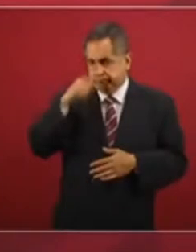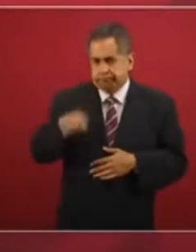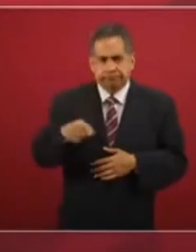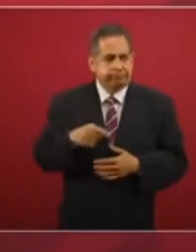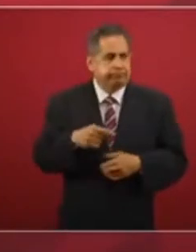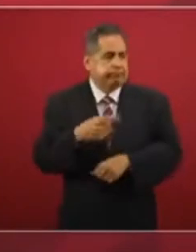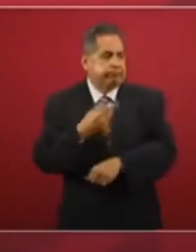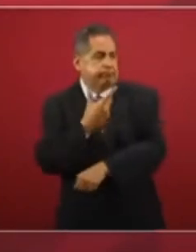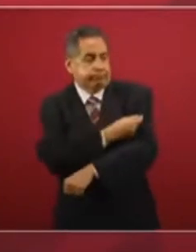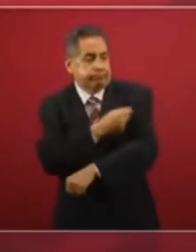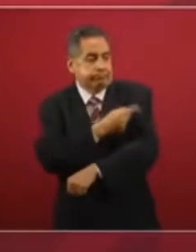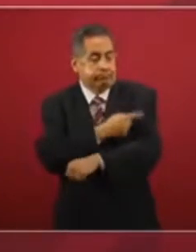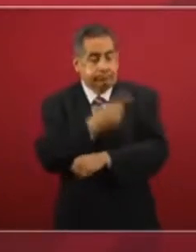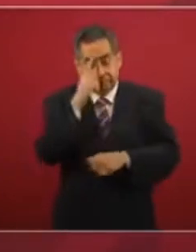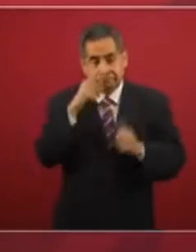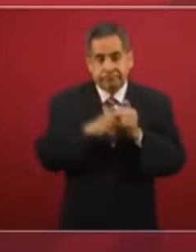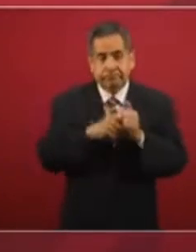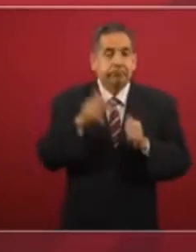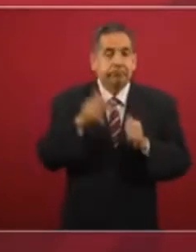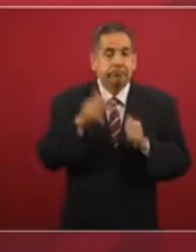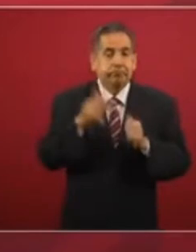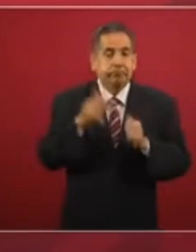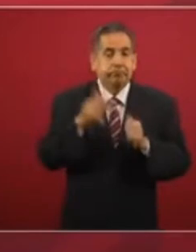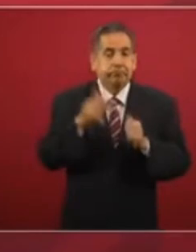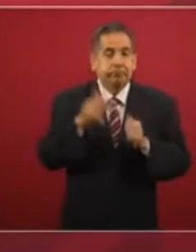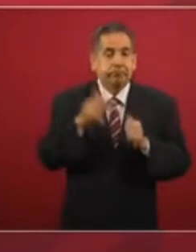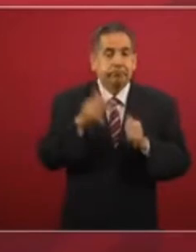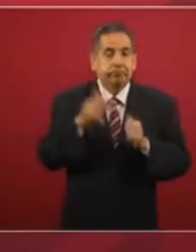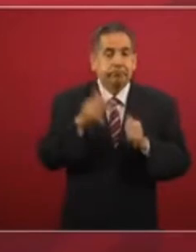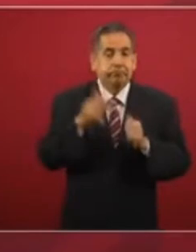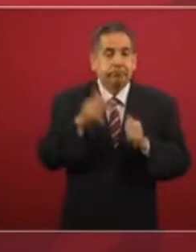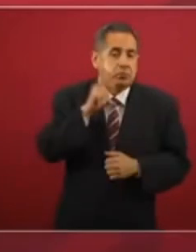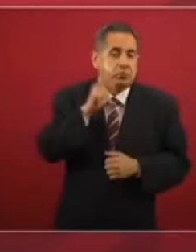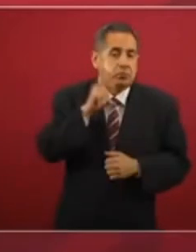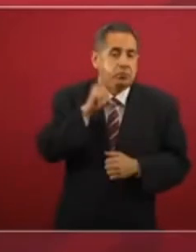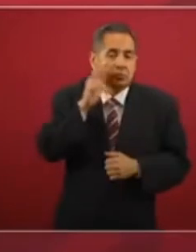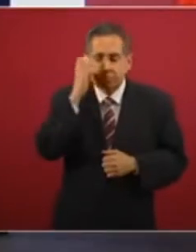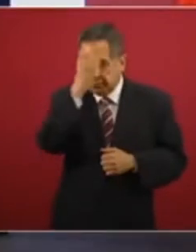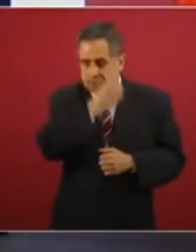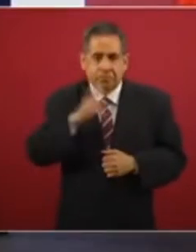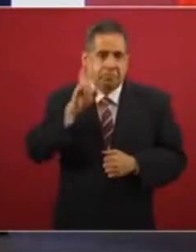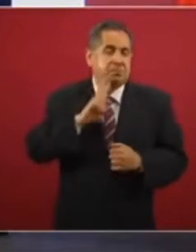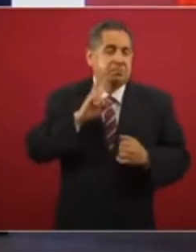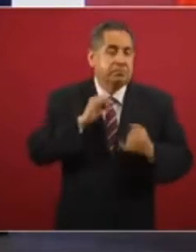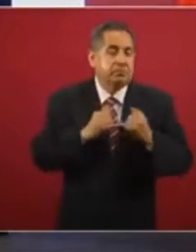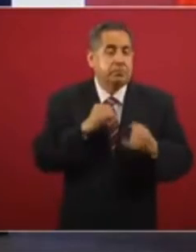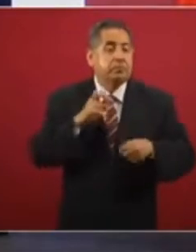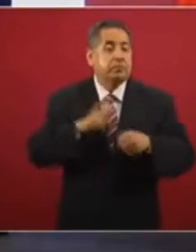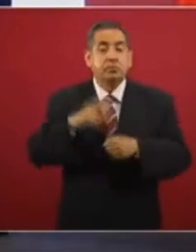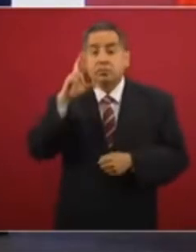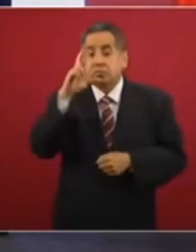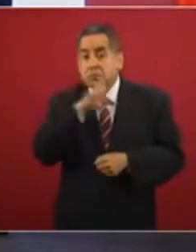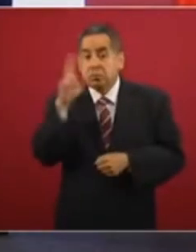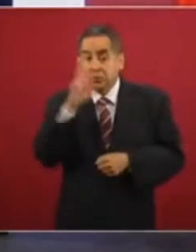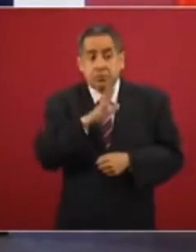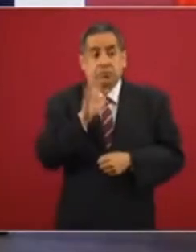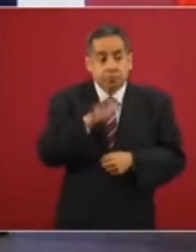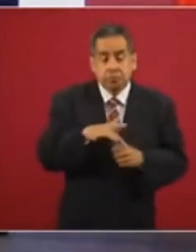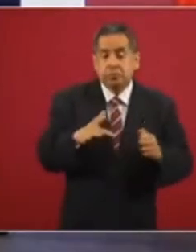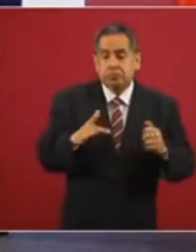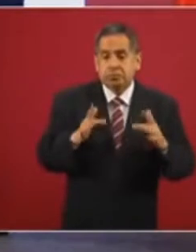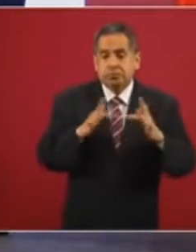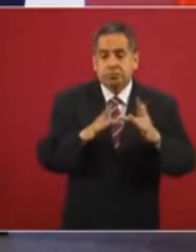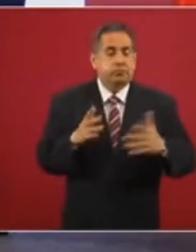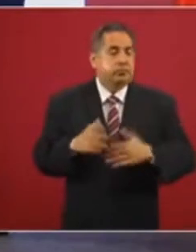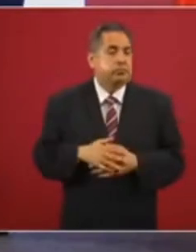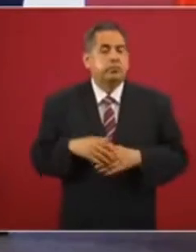test. Desarrollada en Rusia. And that was developed in Russia. Sobre este tema hemos solicitado y nos han afirmado